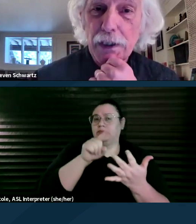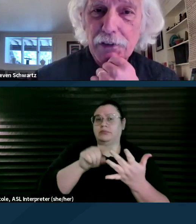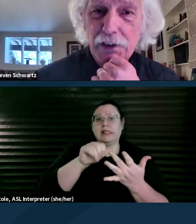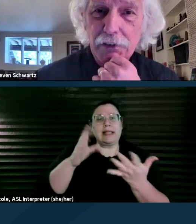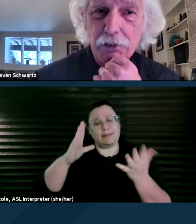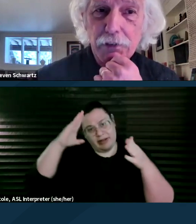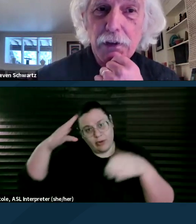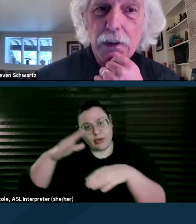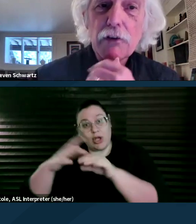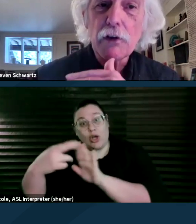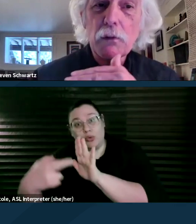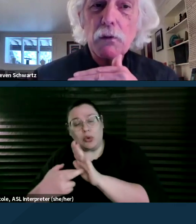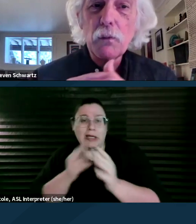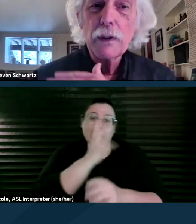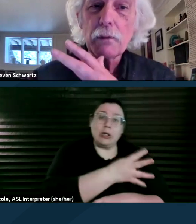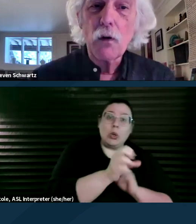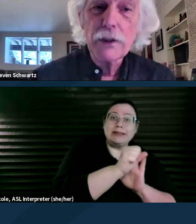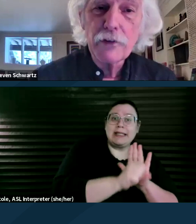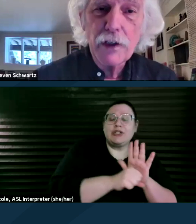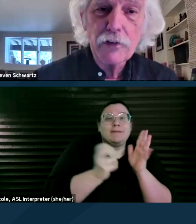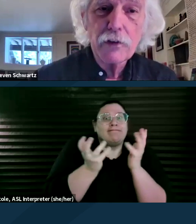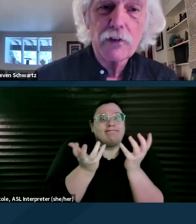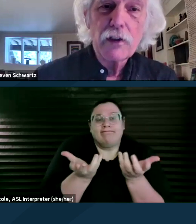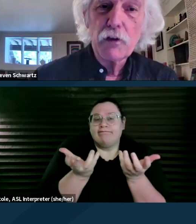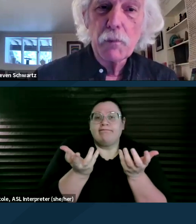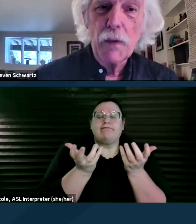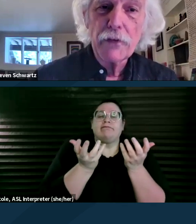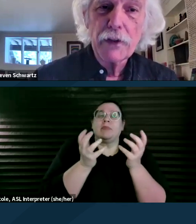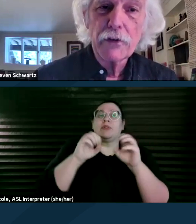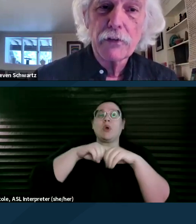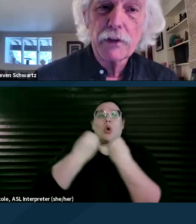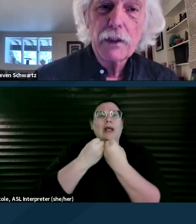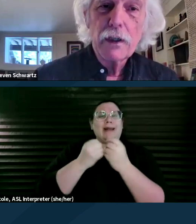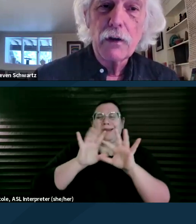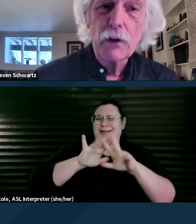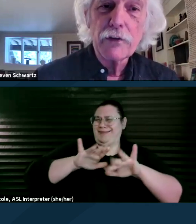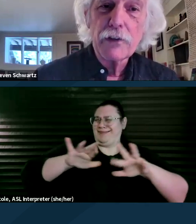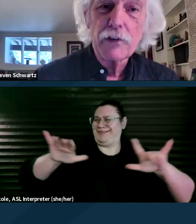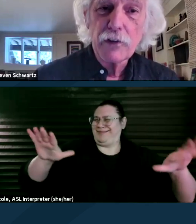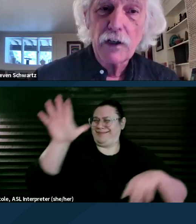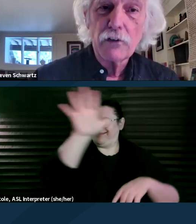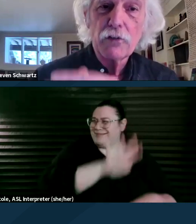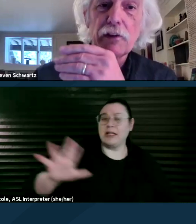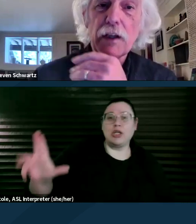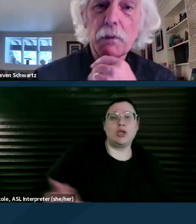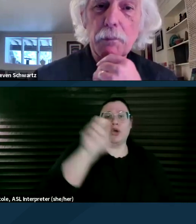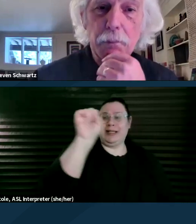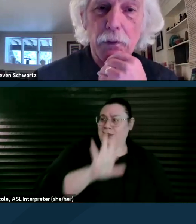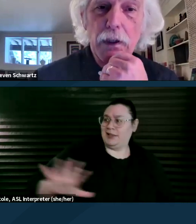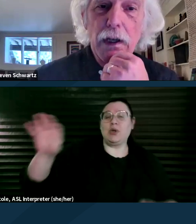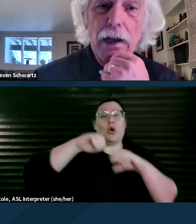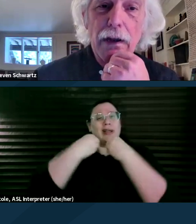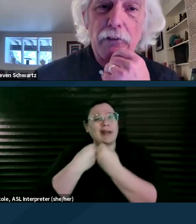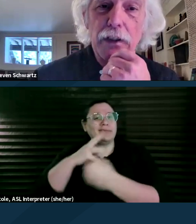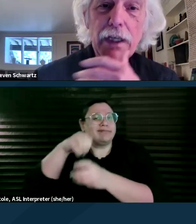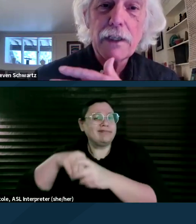rule, but not the statute. So organizations from around the country, organizations of disabled